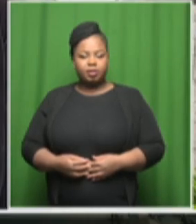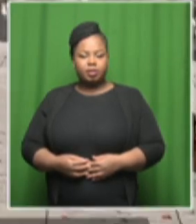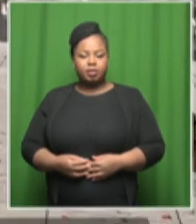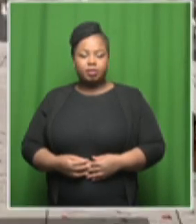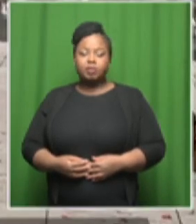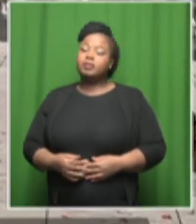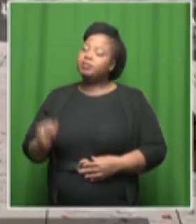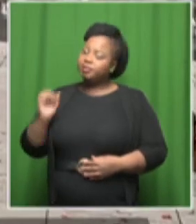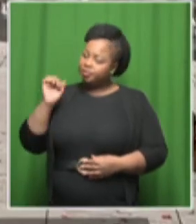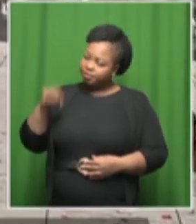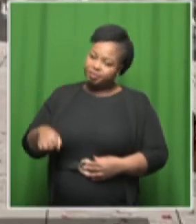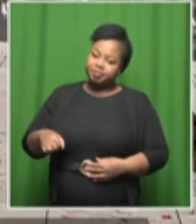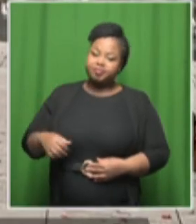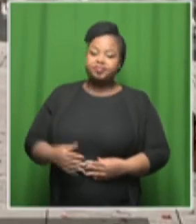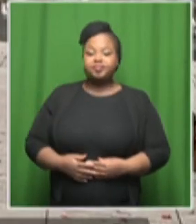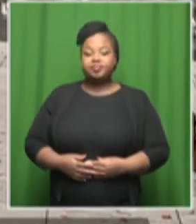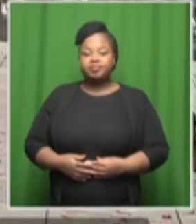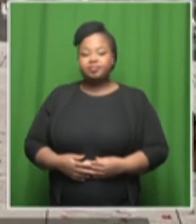Yes,